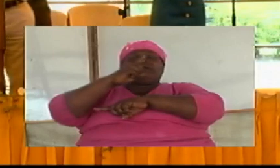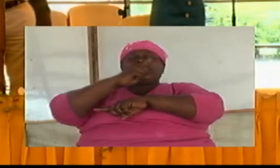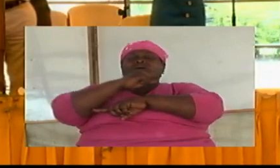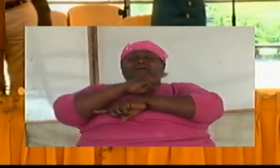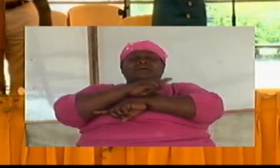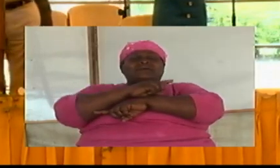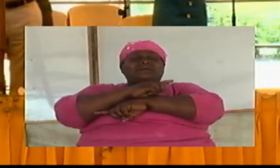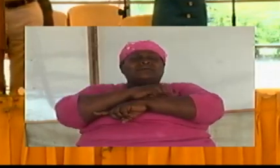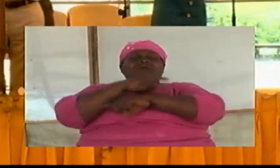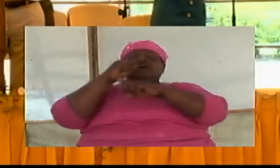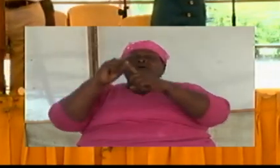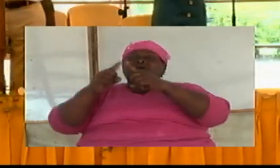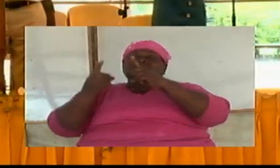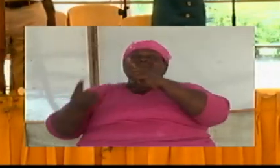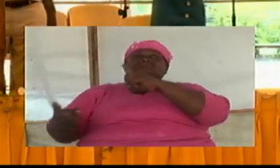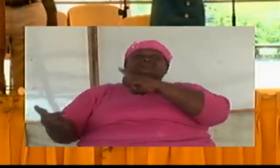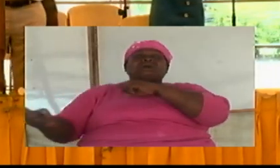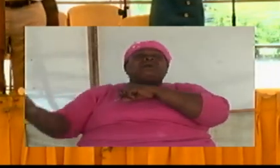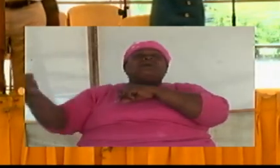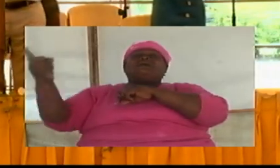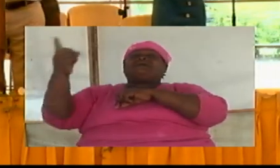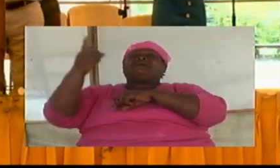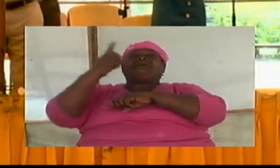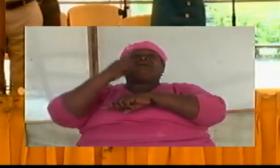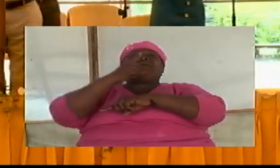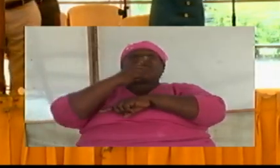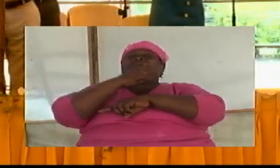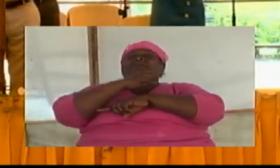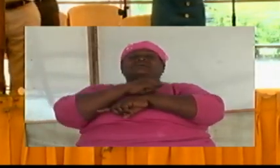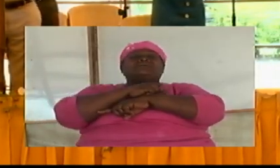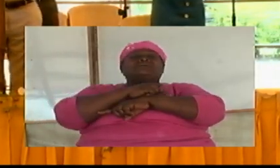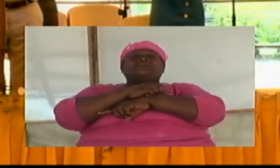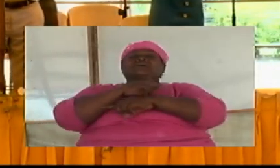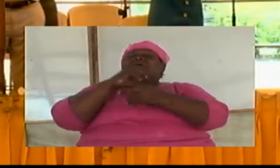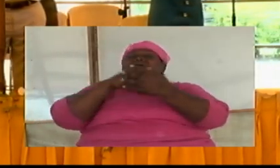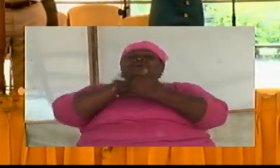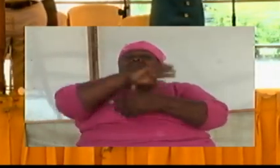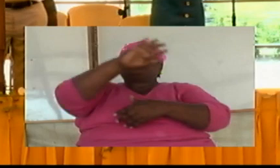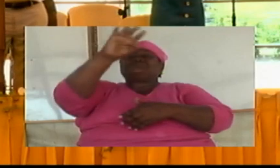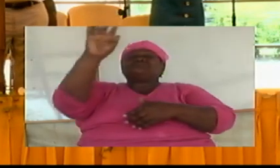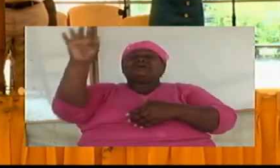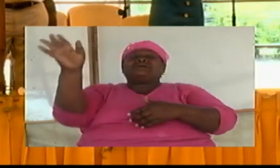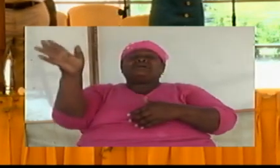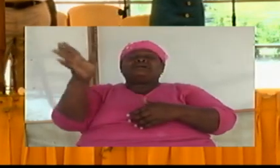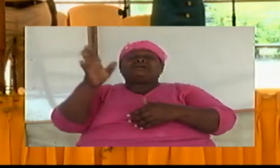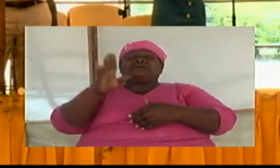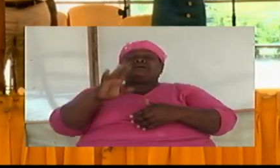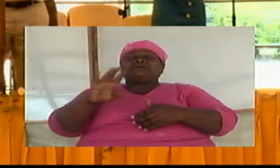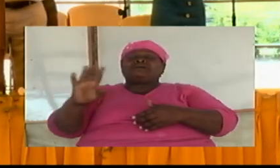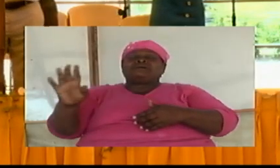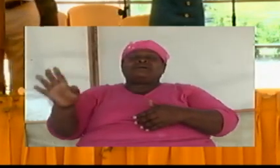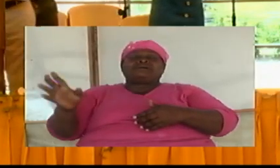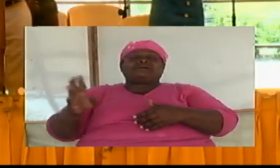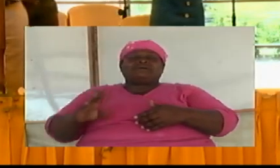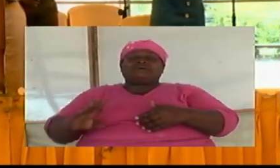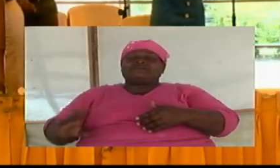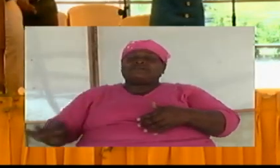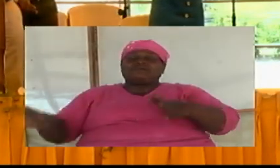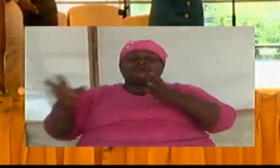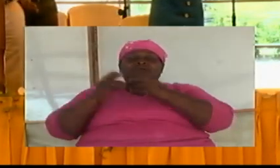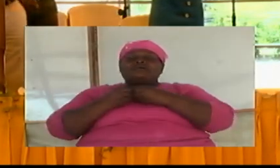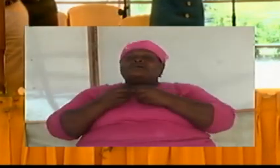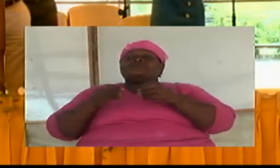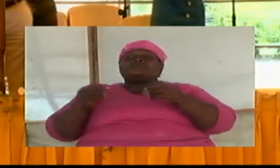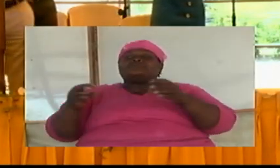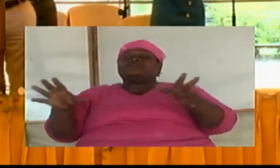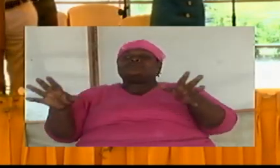you might win, you might have victory. You don't have to worry about the signs of the times. All you've